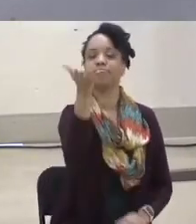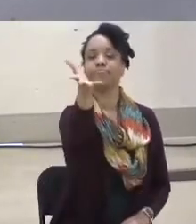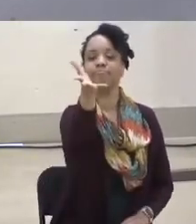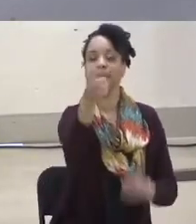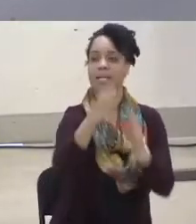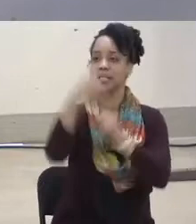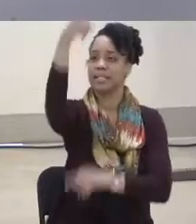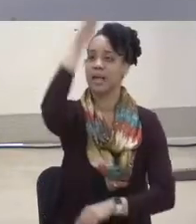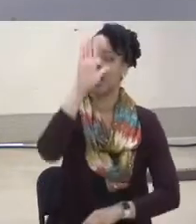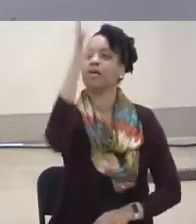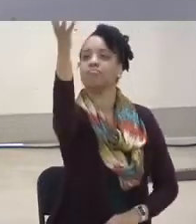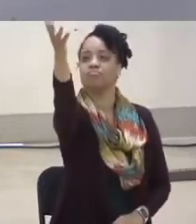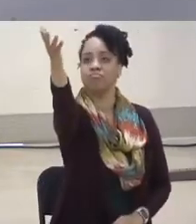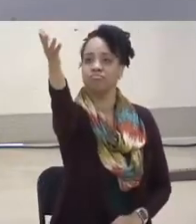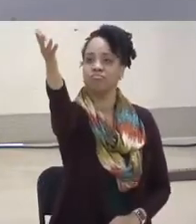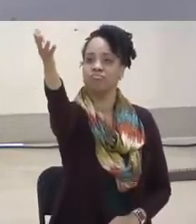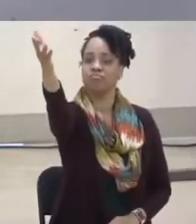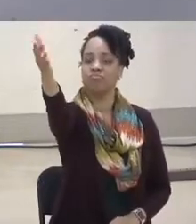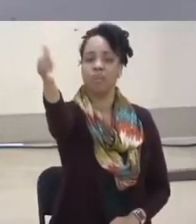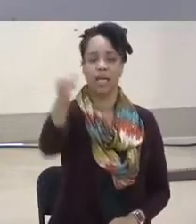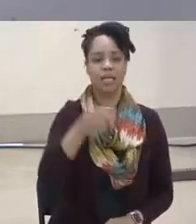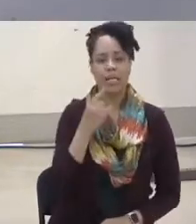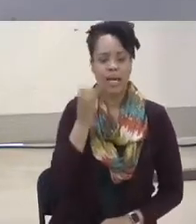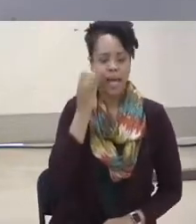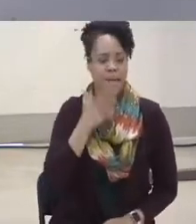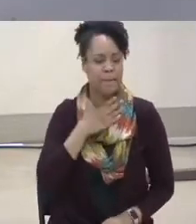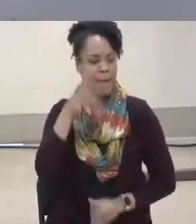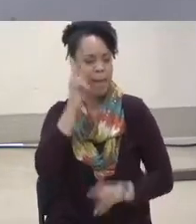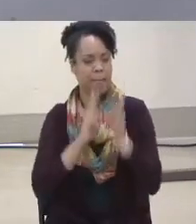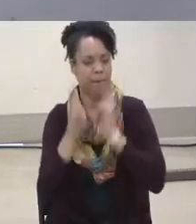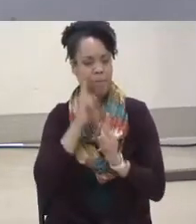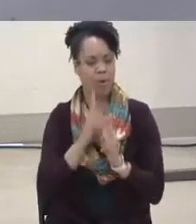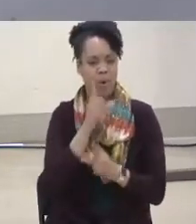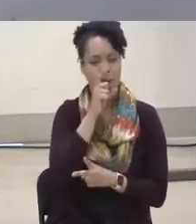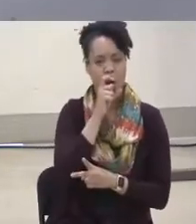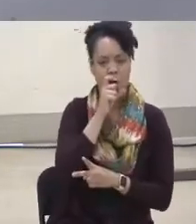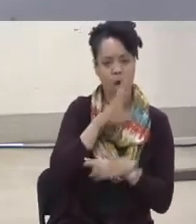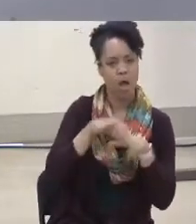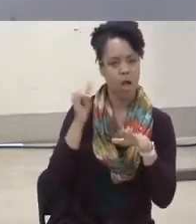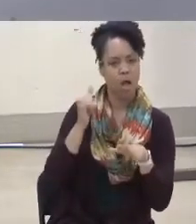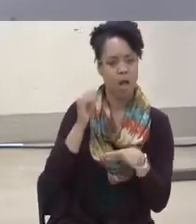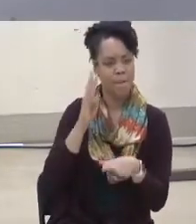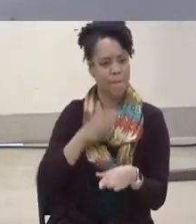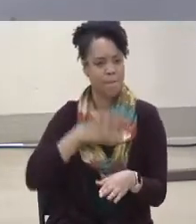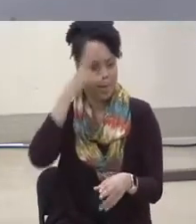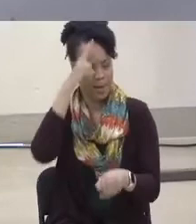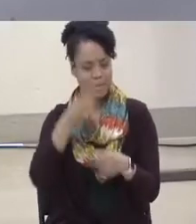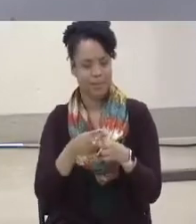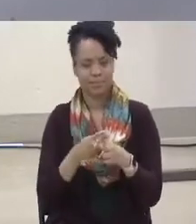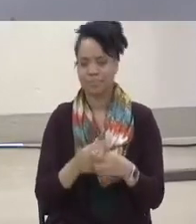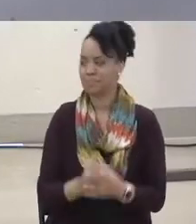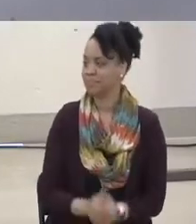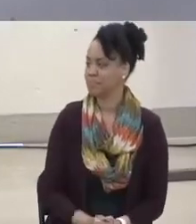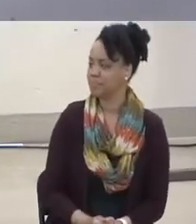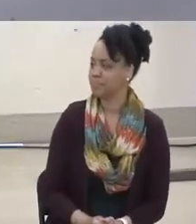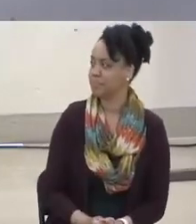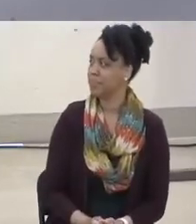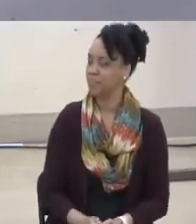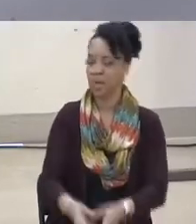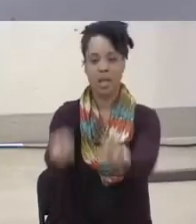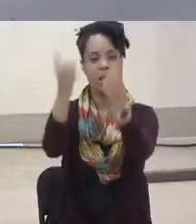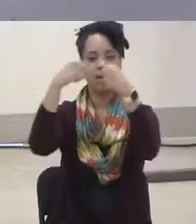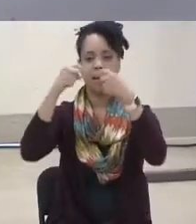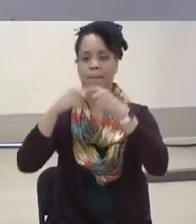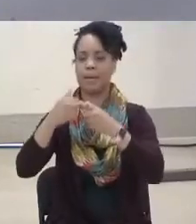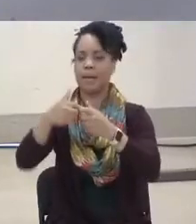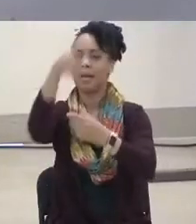humillarse, esto es lo que tú haces a If Dios. my people which are called by my name Dice que si mi pueblo, el cual mi nombre es invocado, come to God with